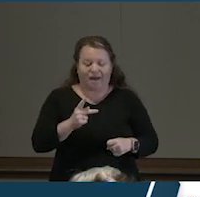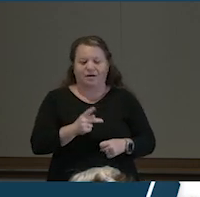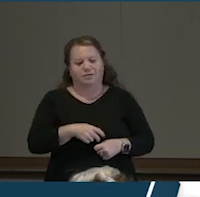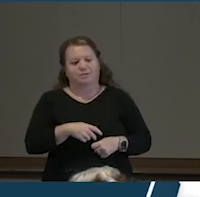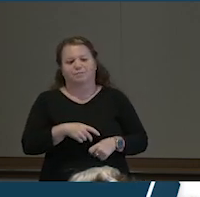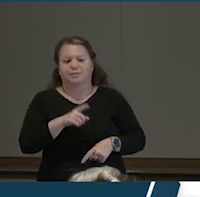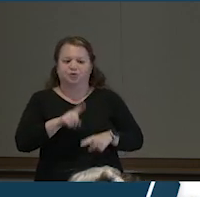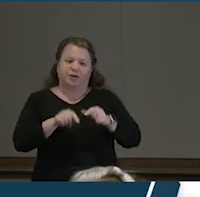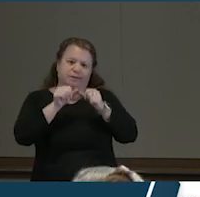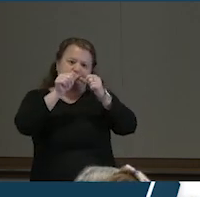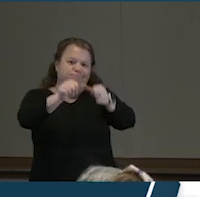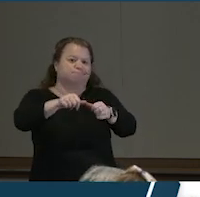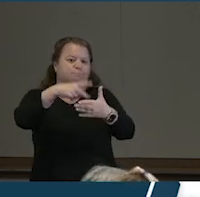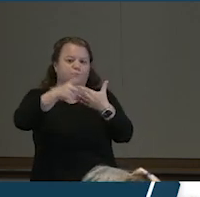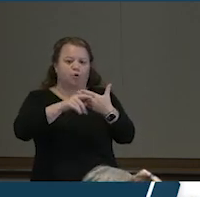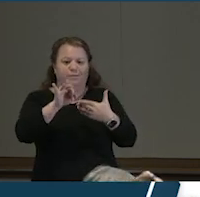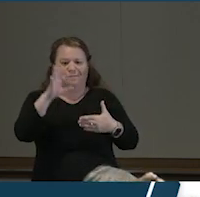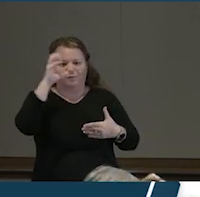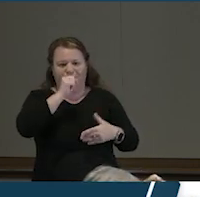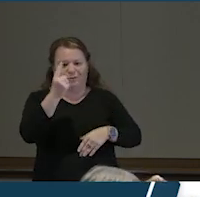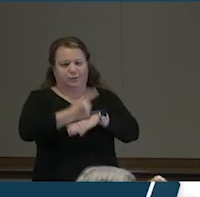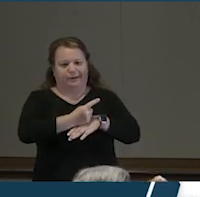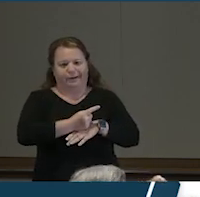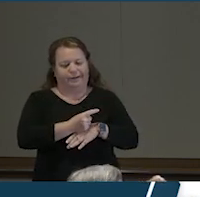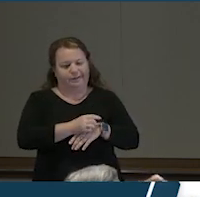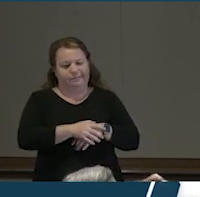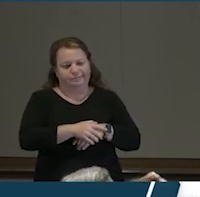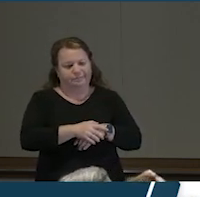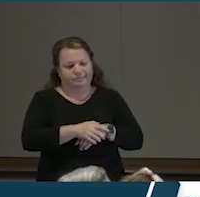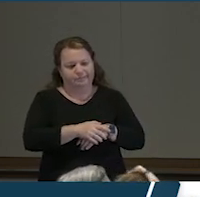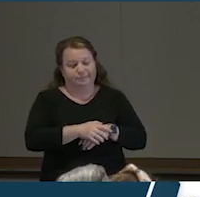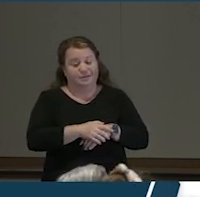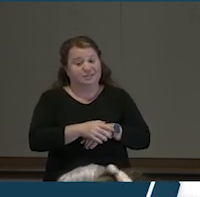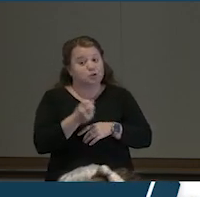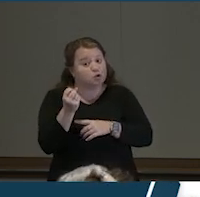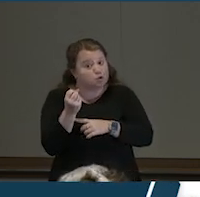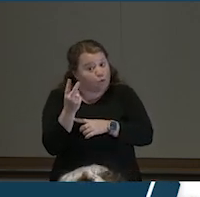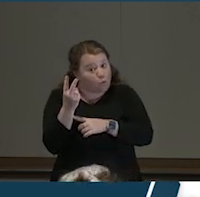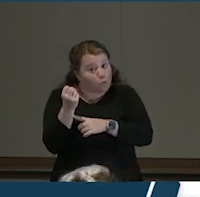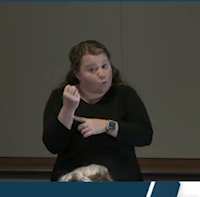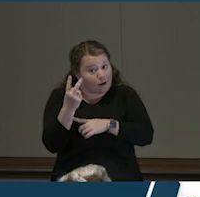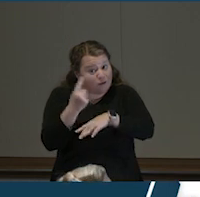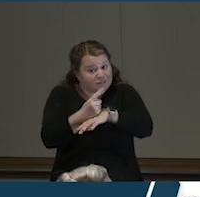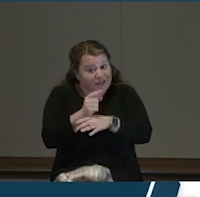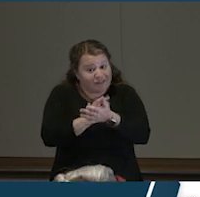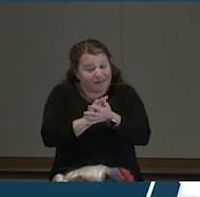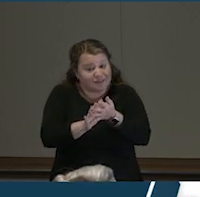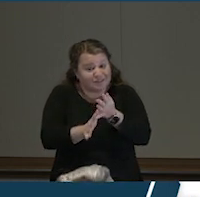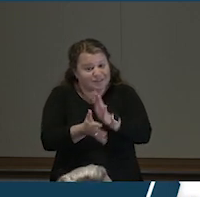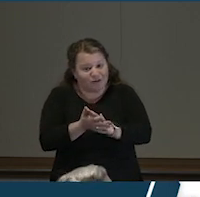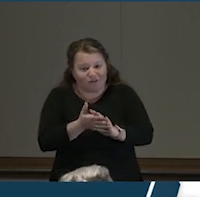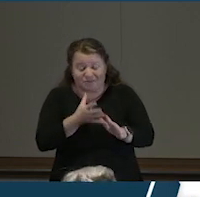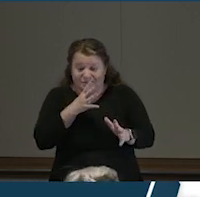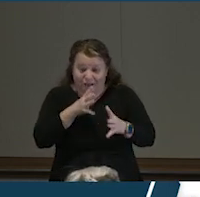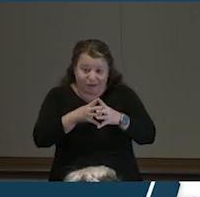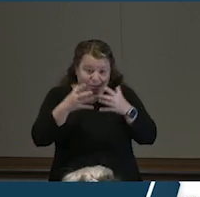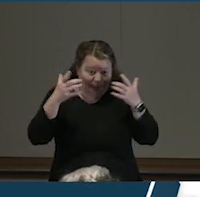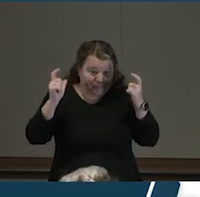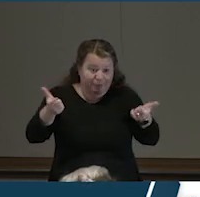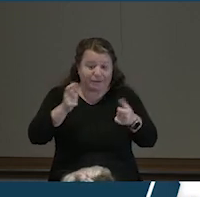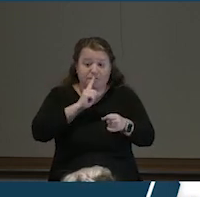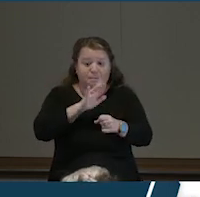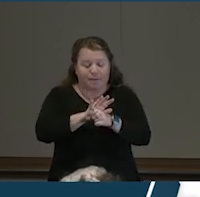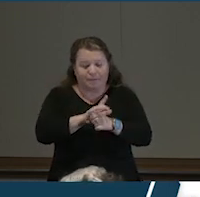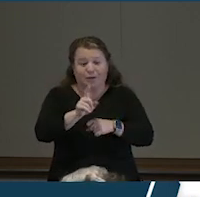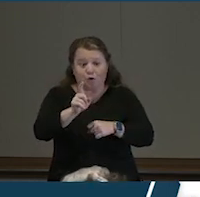be able to stick with the program if you have to miss a day. So there's only 12 days. It's not a crazy commitment, but you have